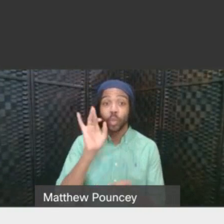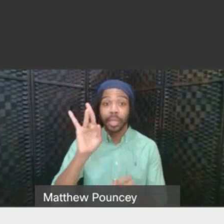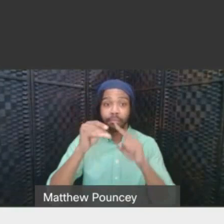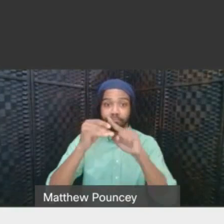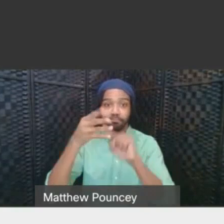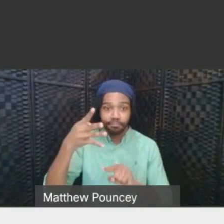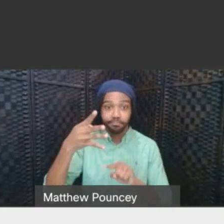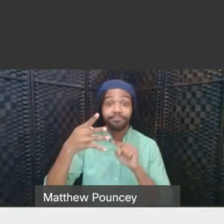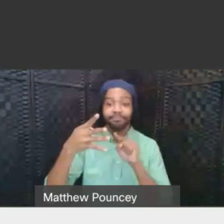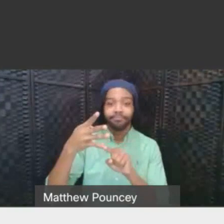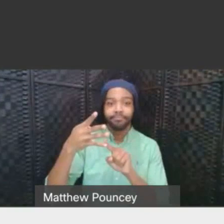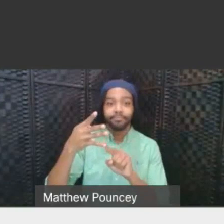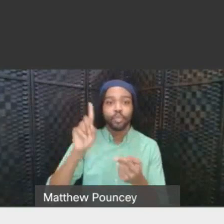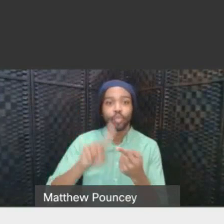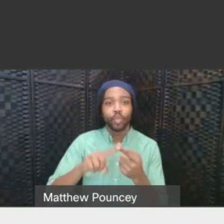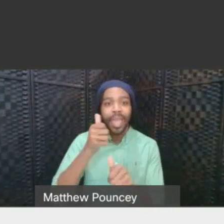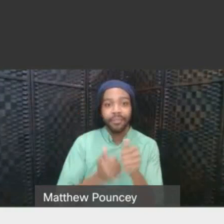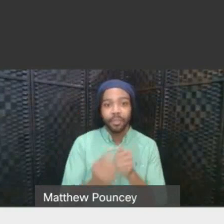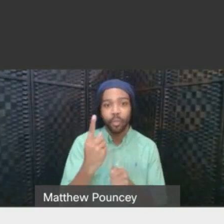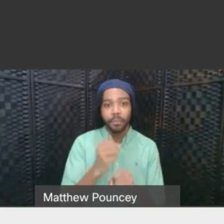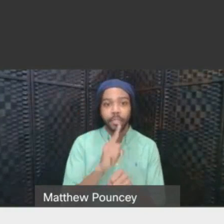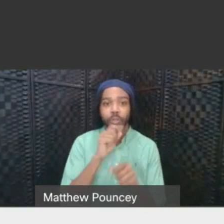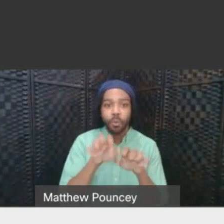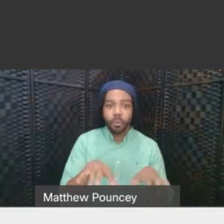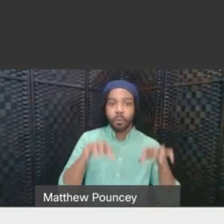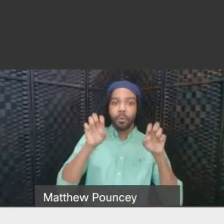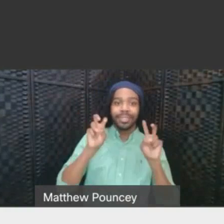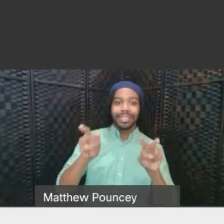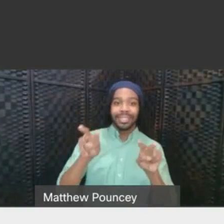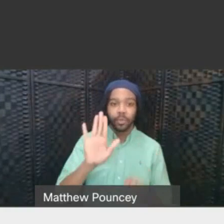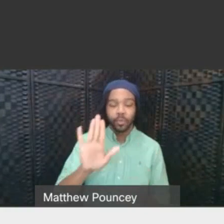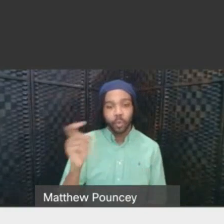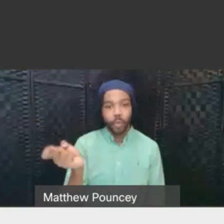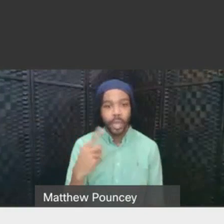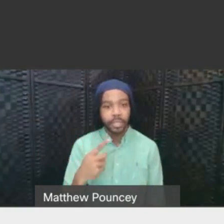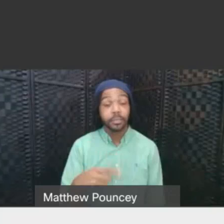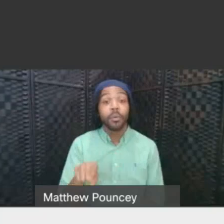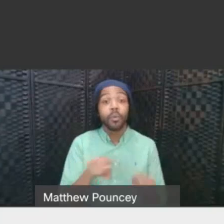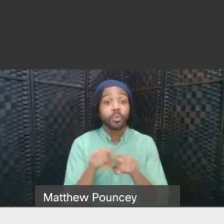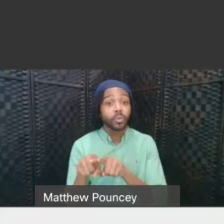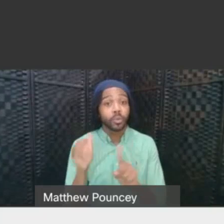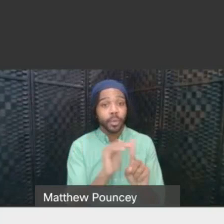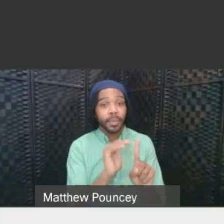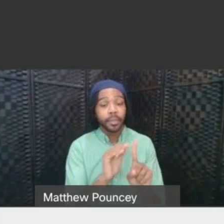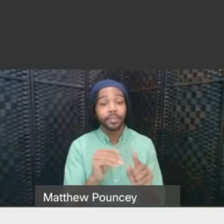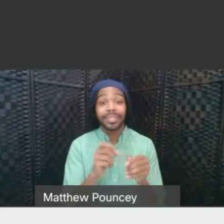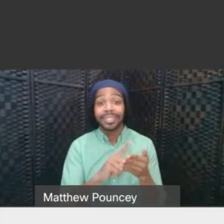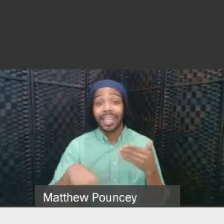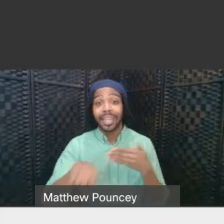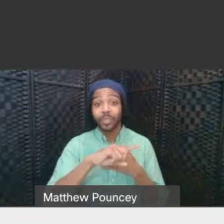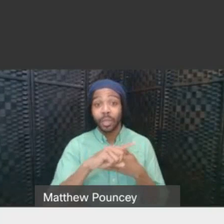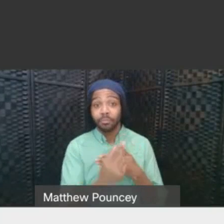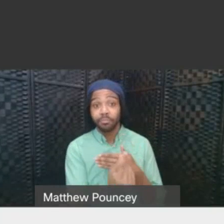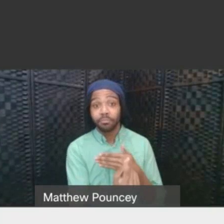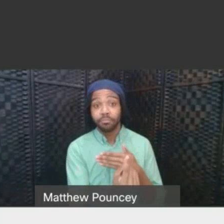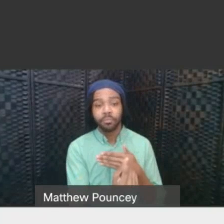everyone so that we will be able to see your question. Also, as a reminder, next week